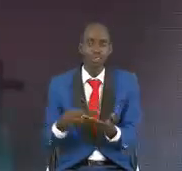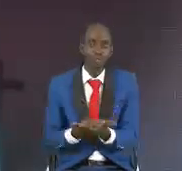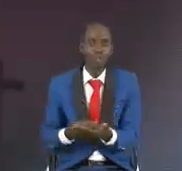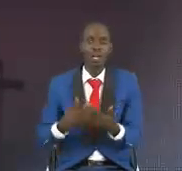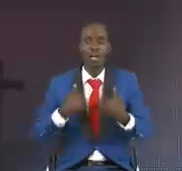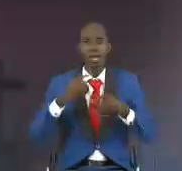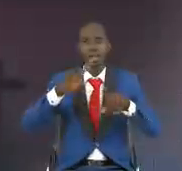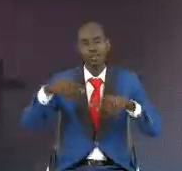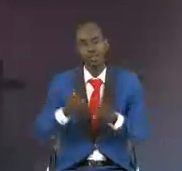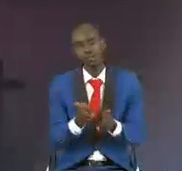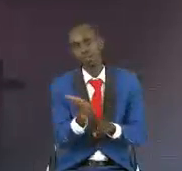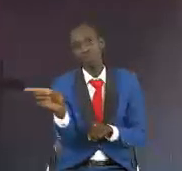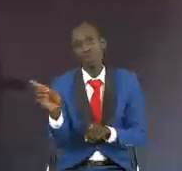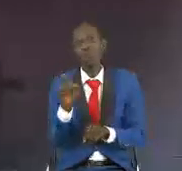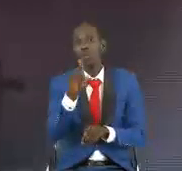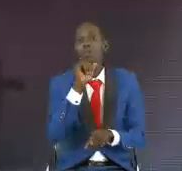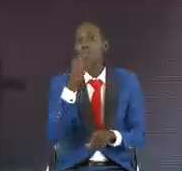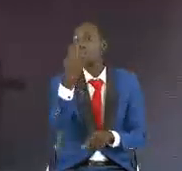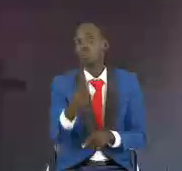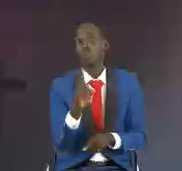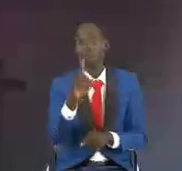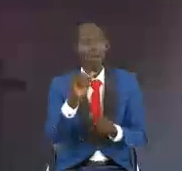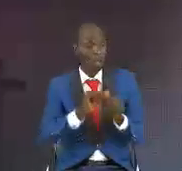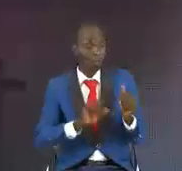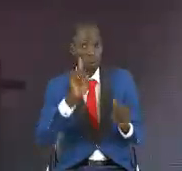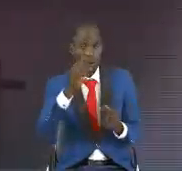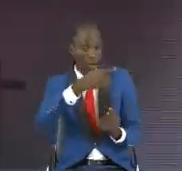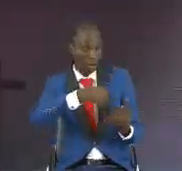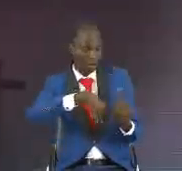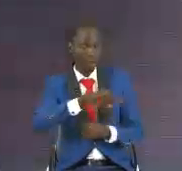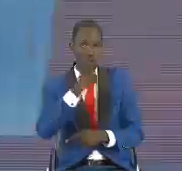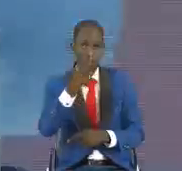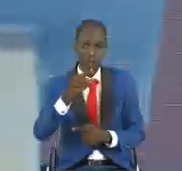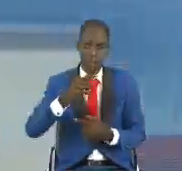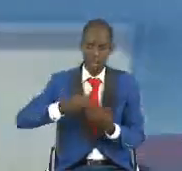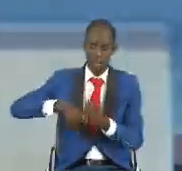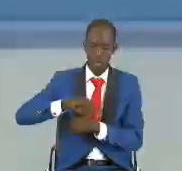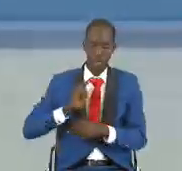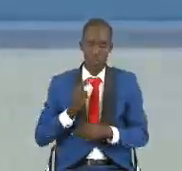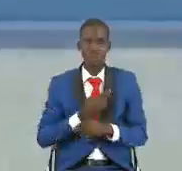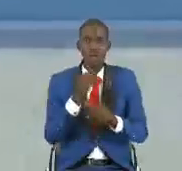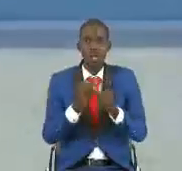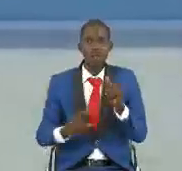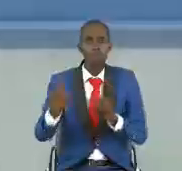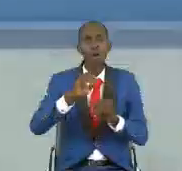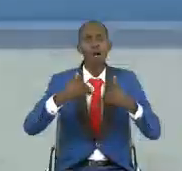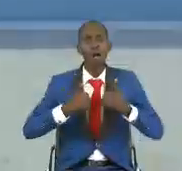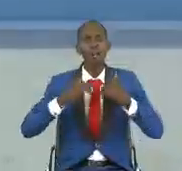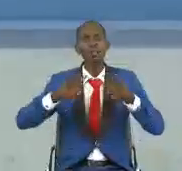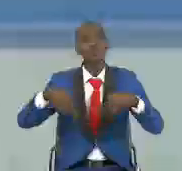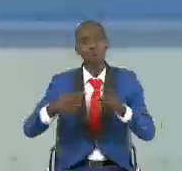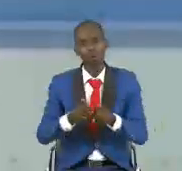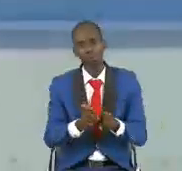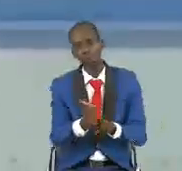only one. Everybody around you, everybody around us, everyone went astray. But